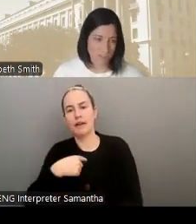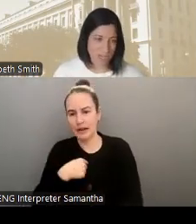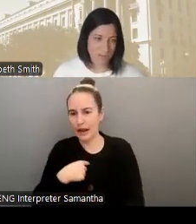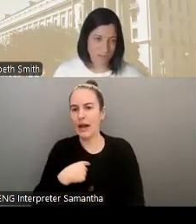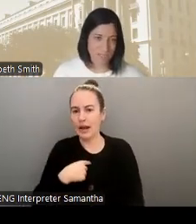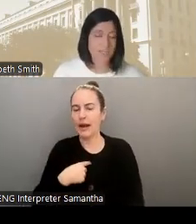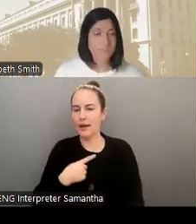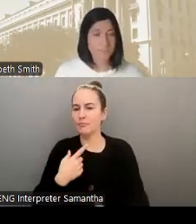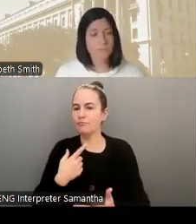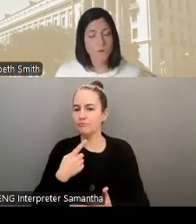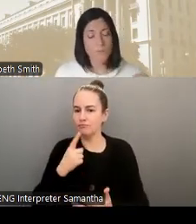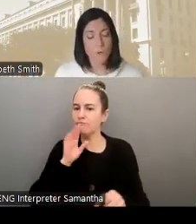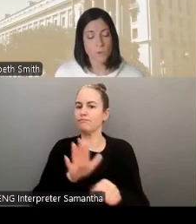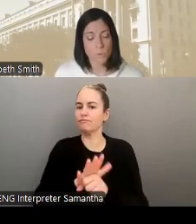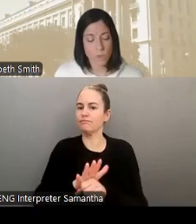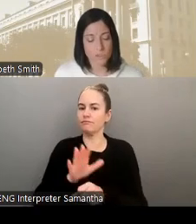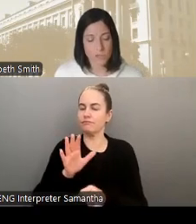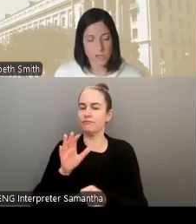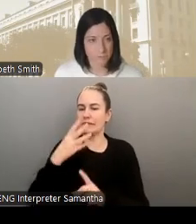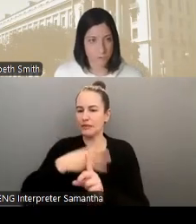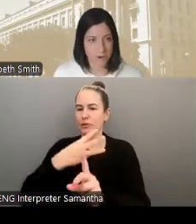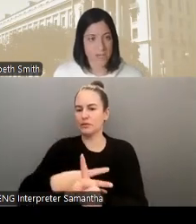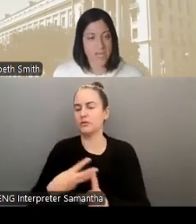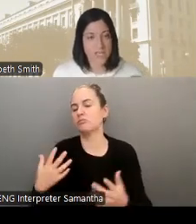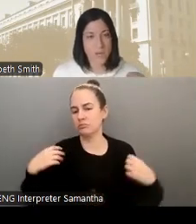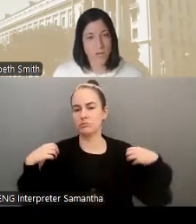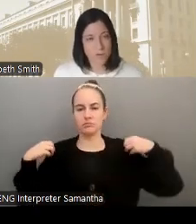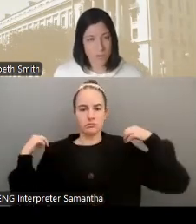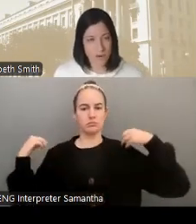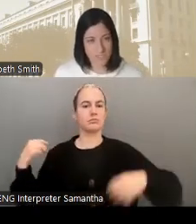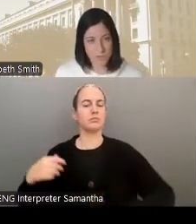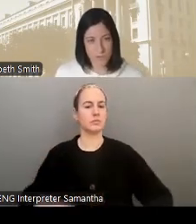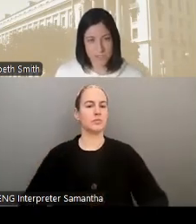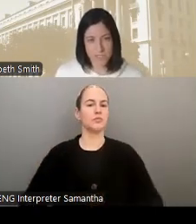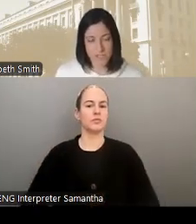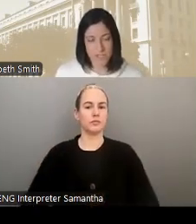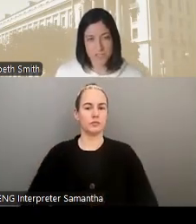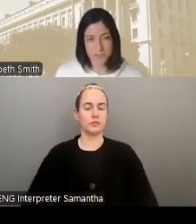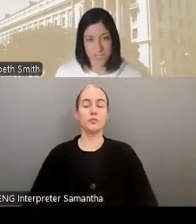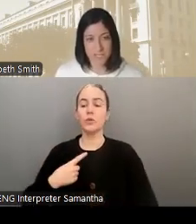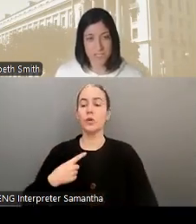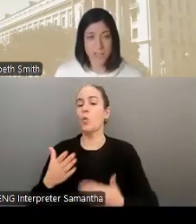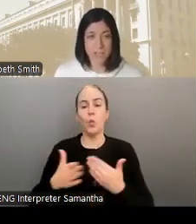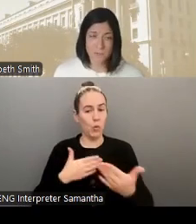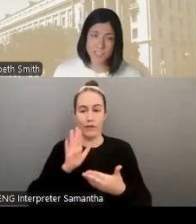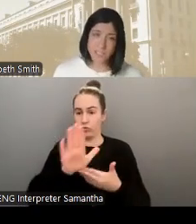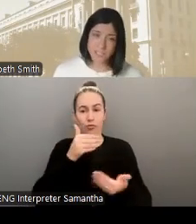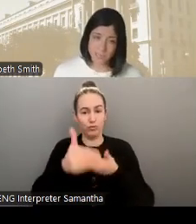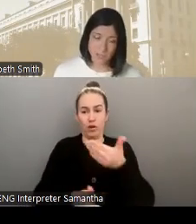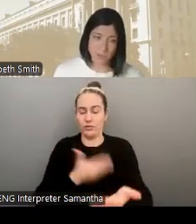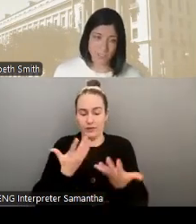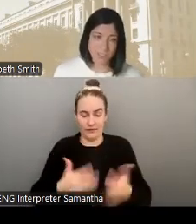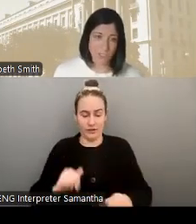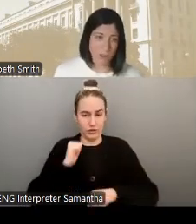or whatever time frame it is. But what we're looking for is that whatever process your organization has in place, first, that